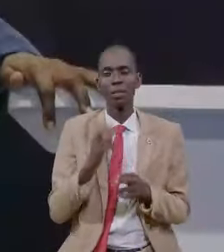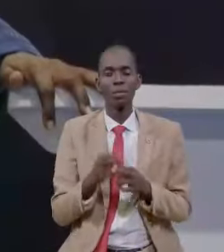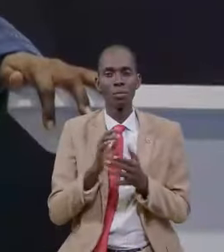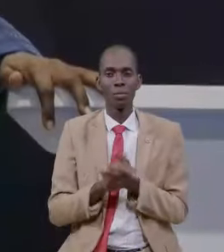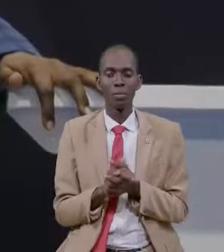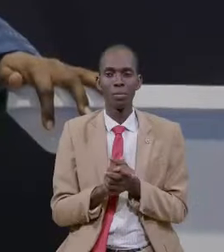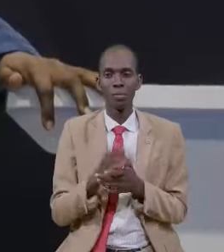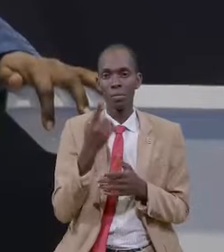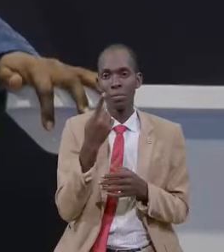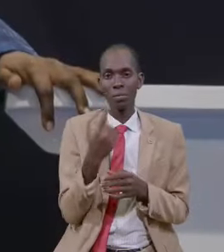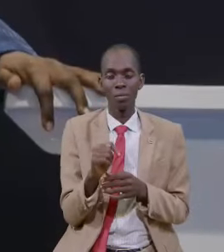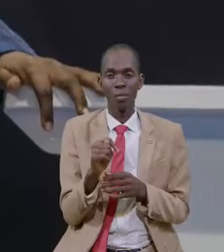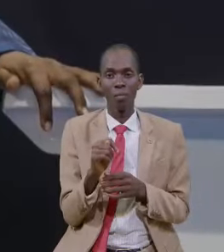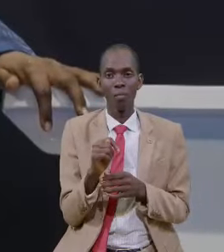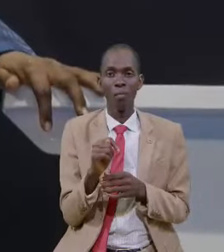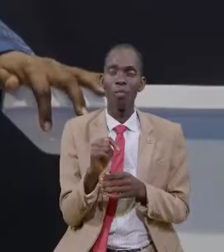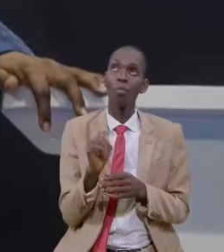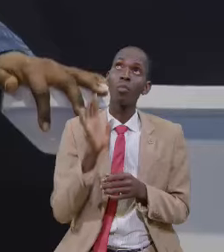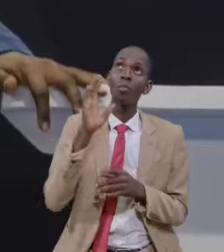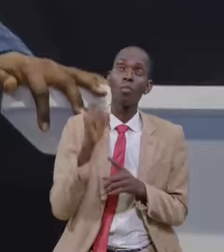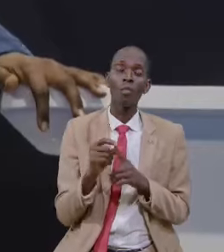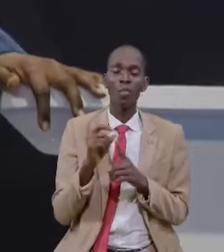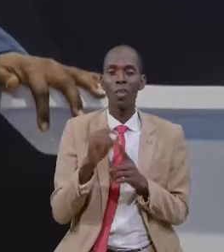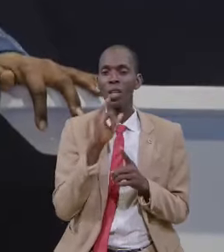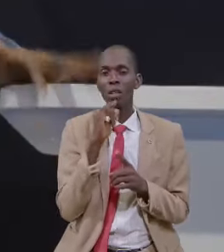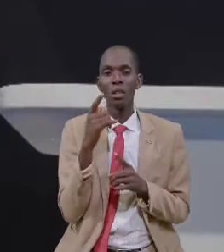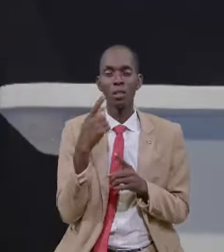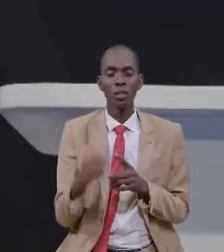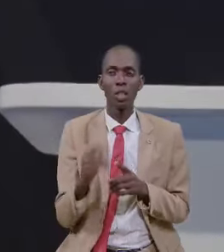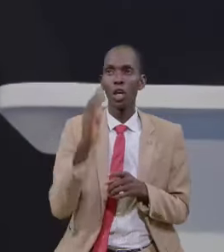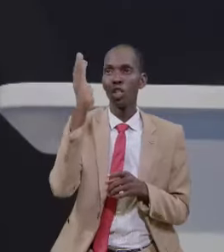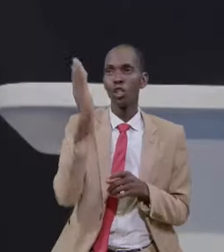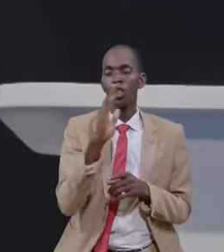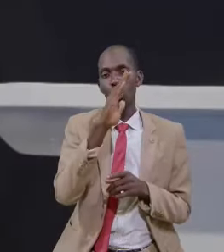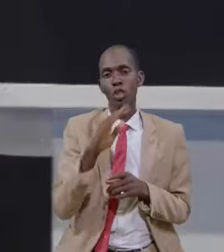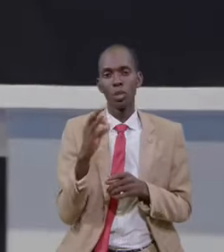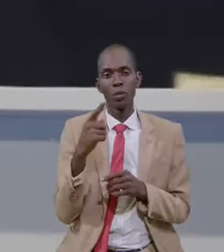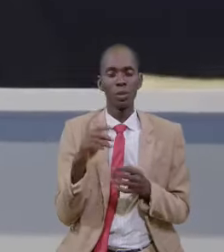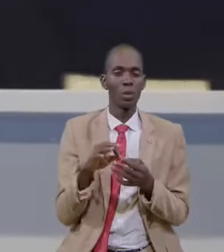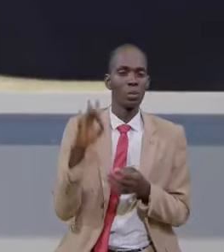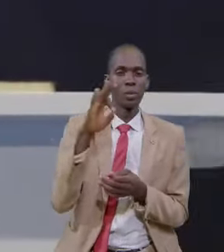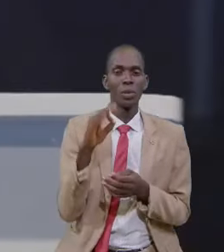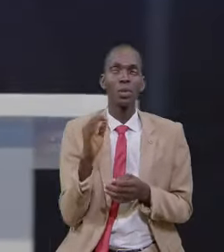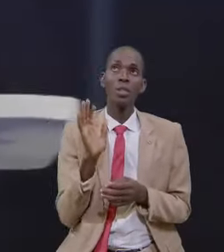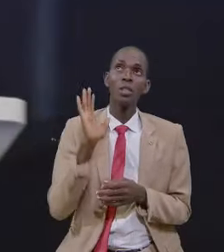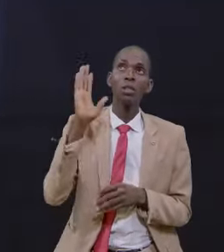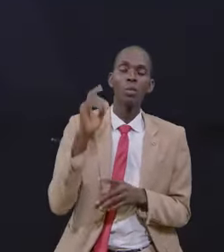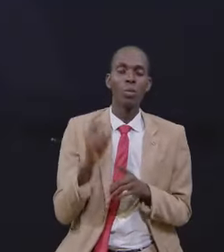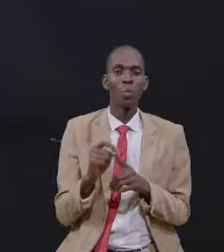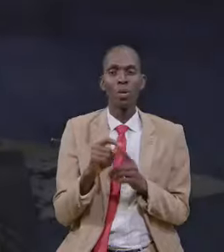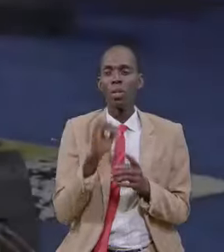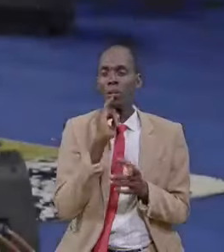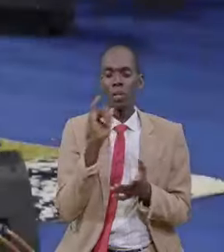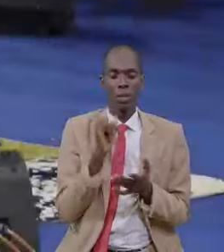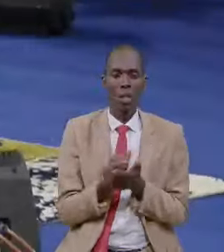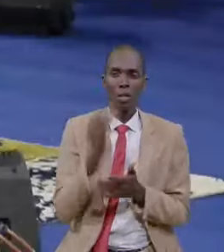word is the sword of the spirit. The word is that sword that cuts down